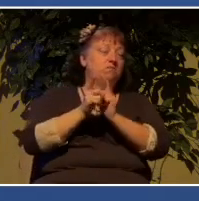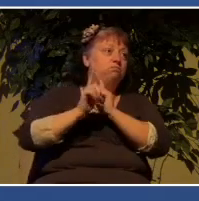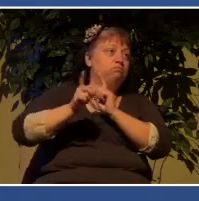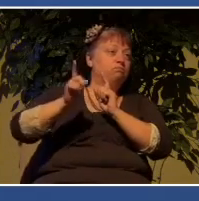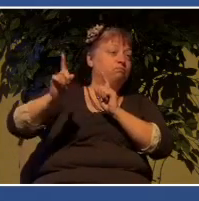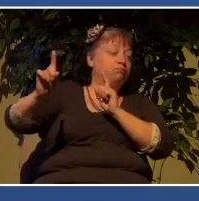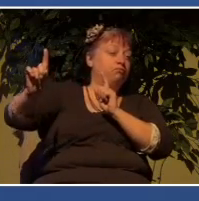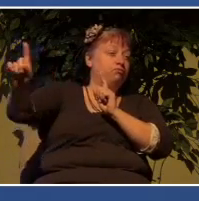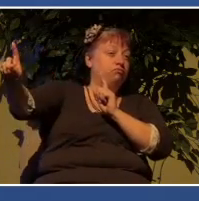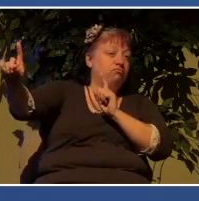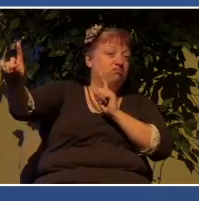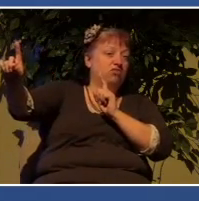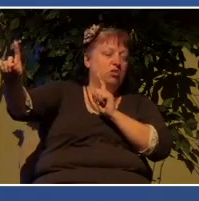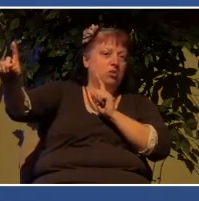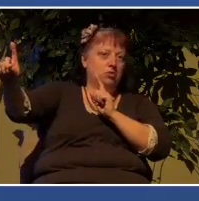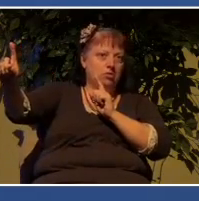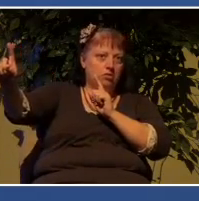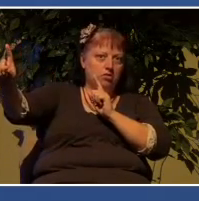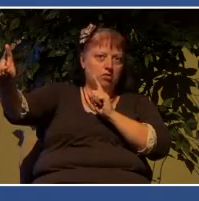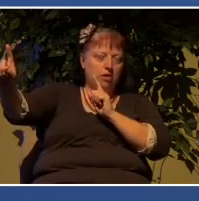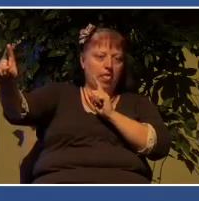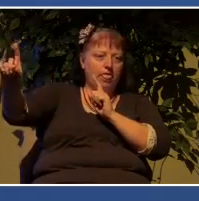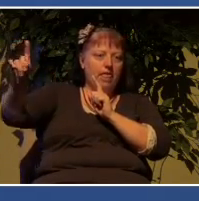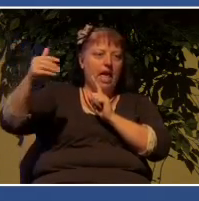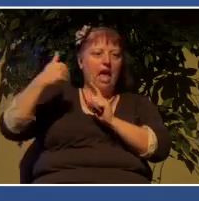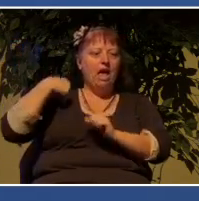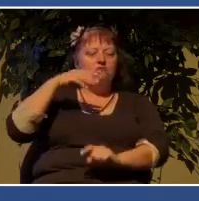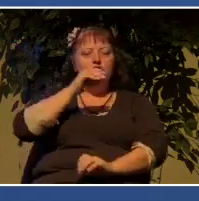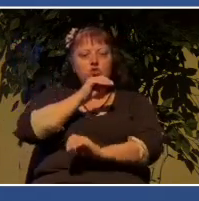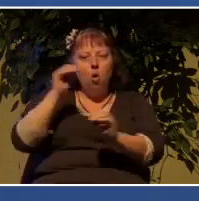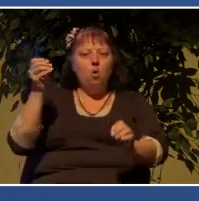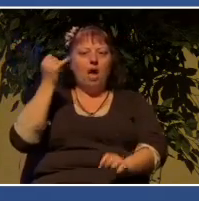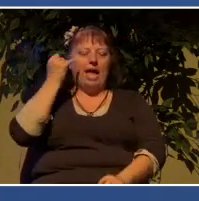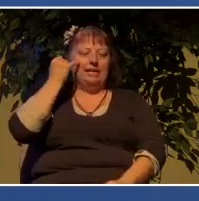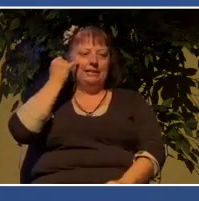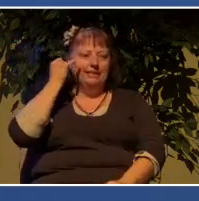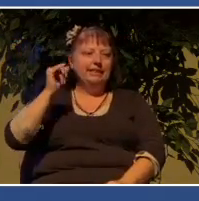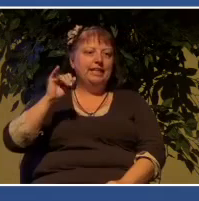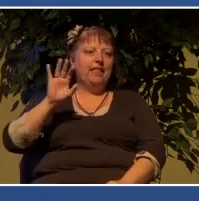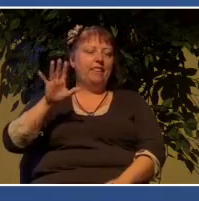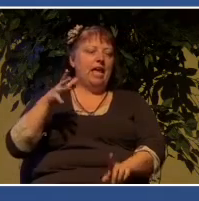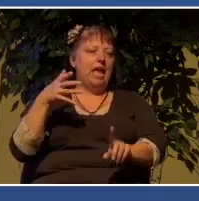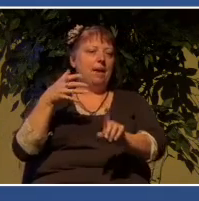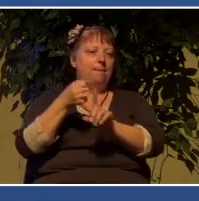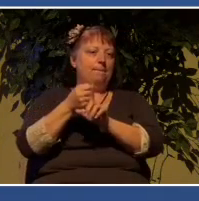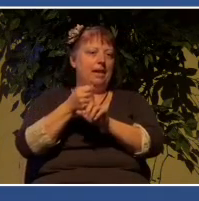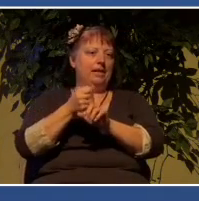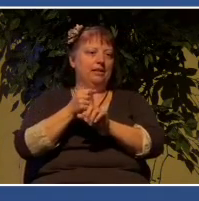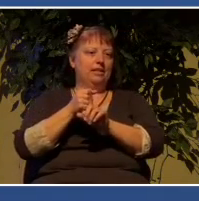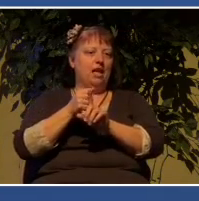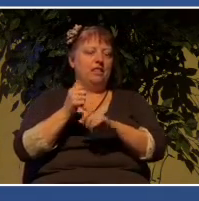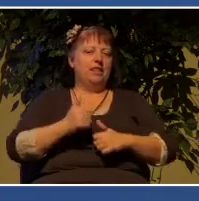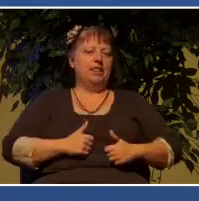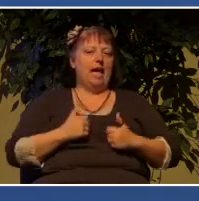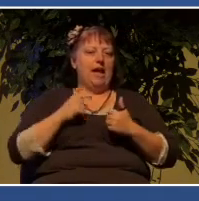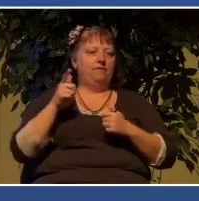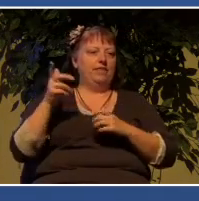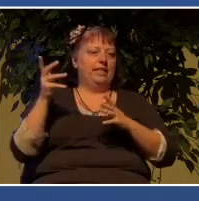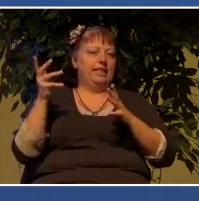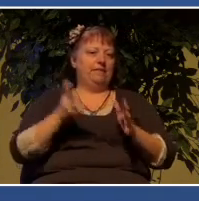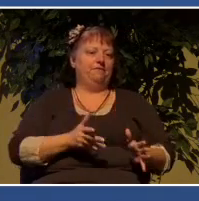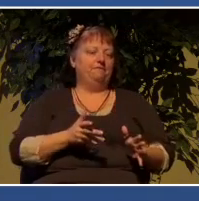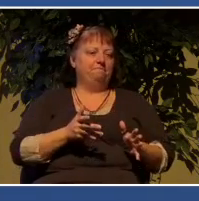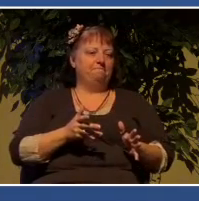the impact that they leave on the lives of people that have loved them. Anybody here identify with that? Could happen to your